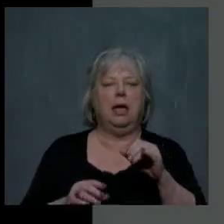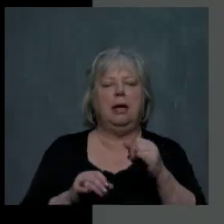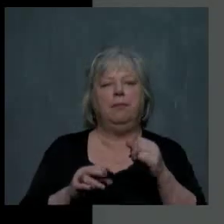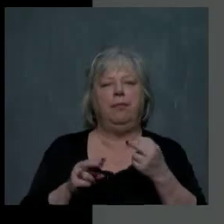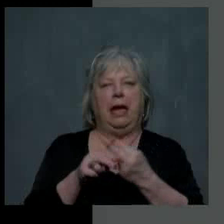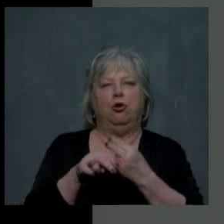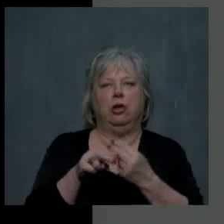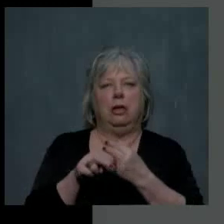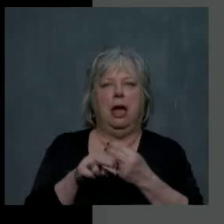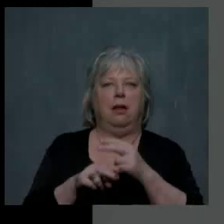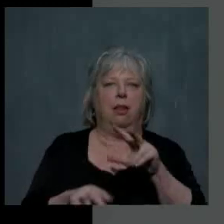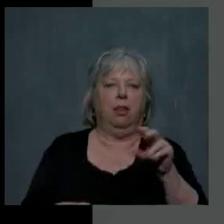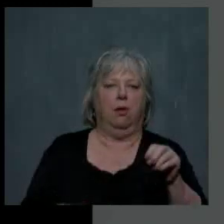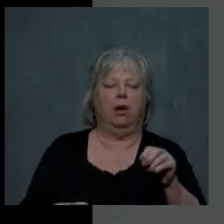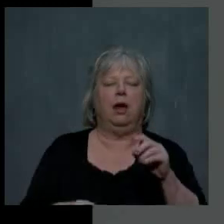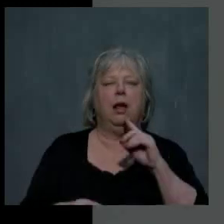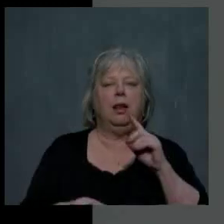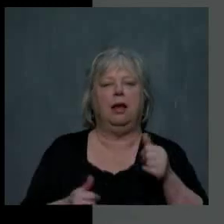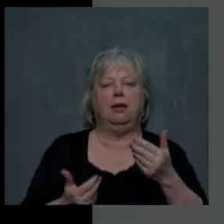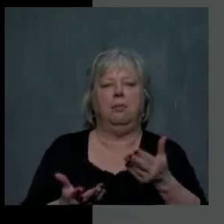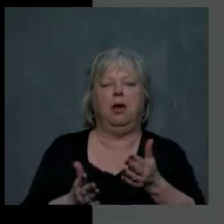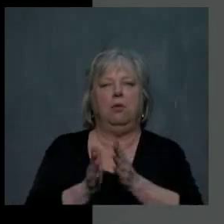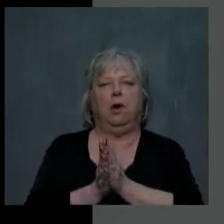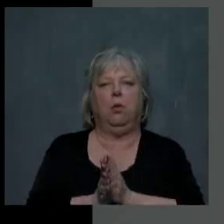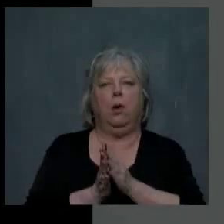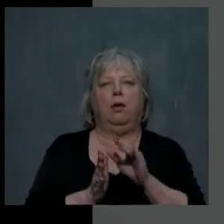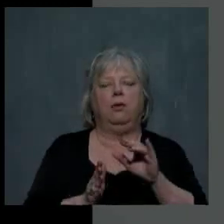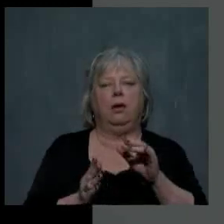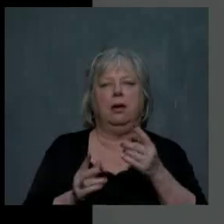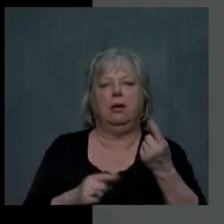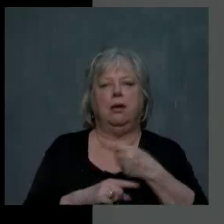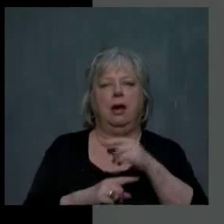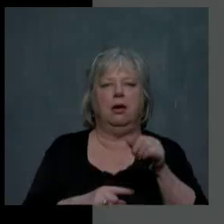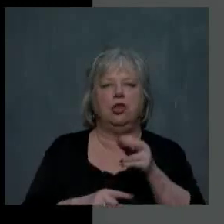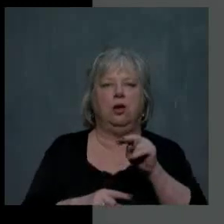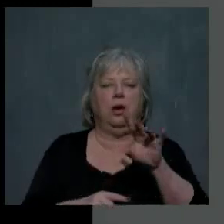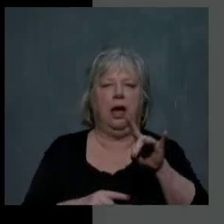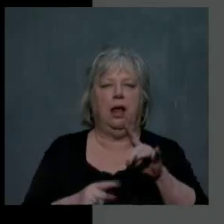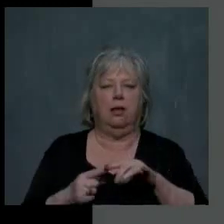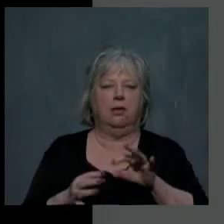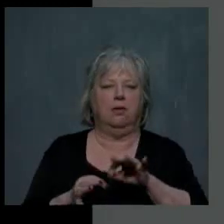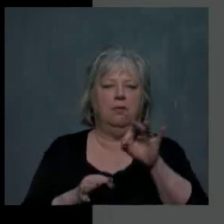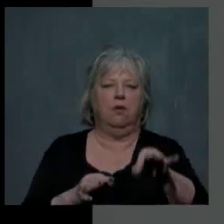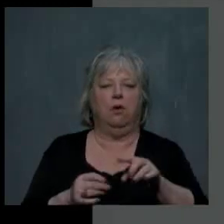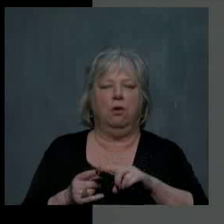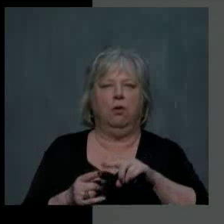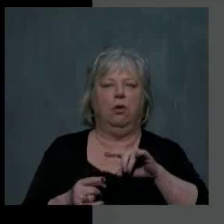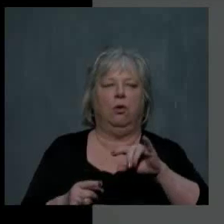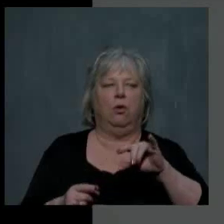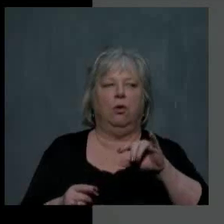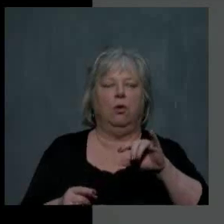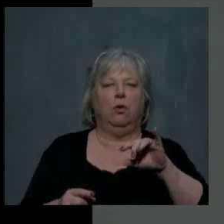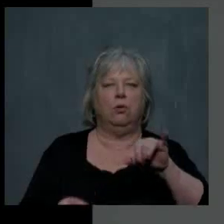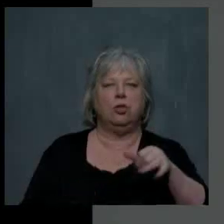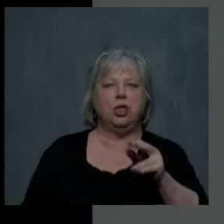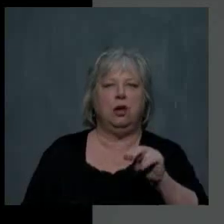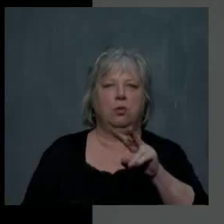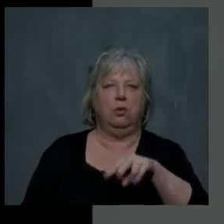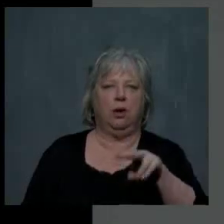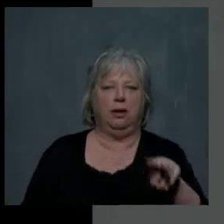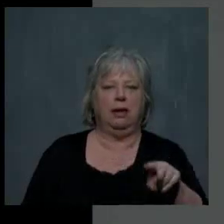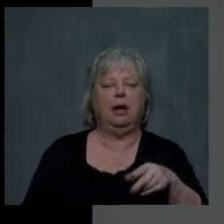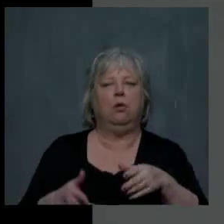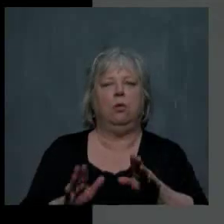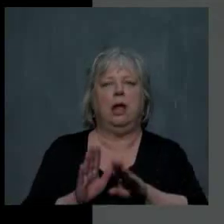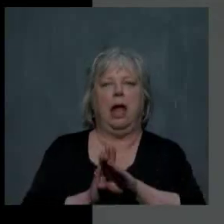applicant submitted a request dated January 8th, 2018, requesting a deferral of this item to the February 22nd public hearing to allow the